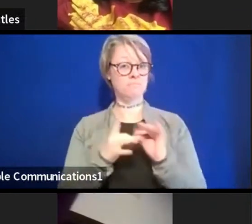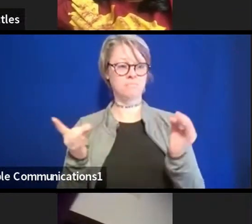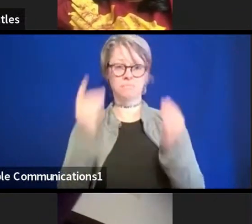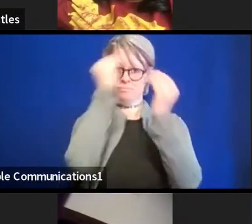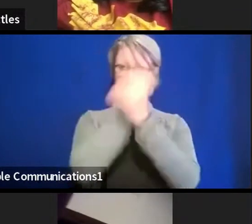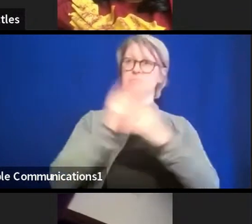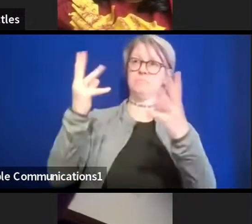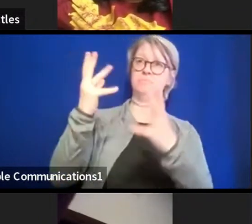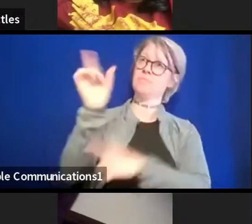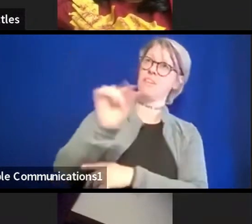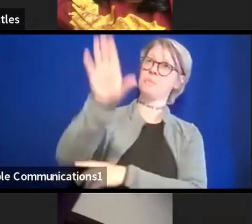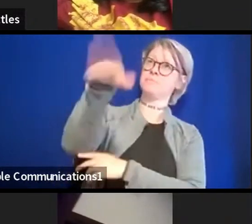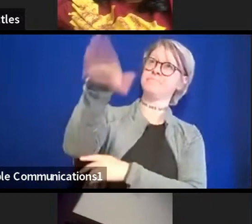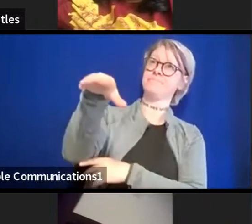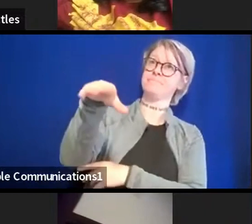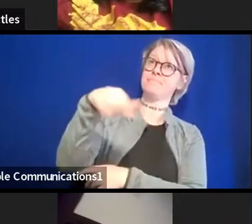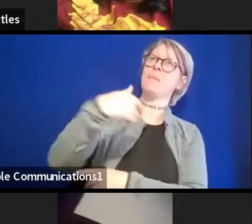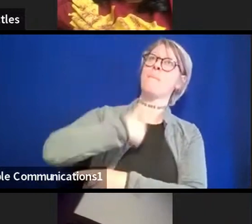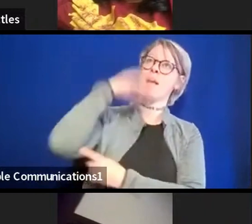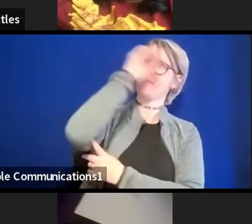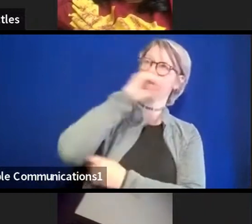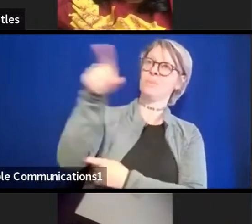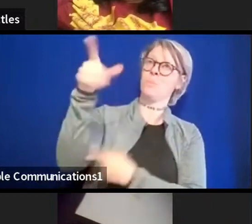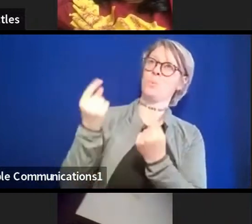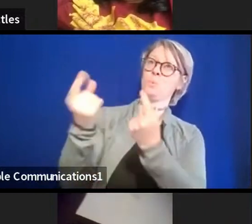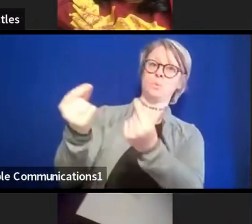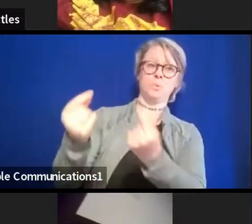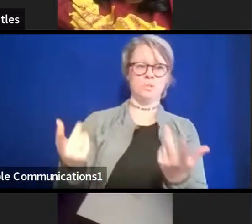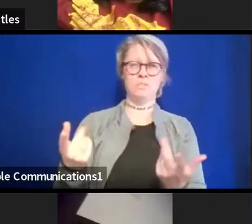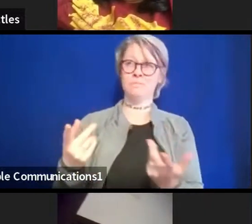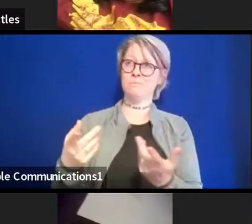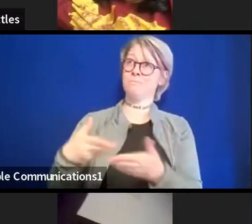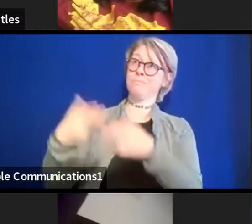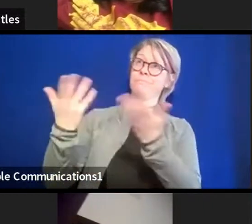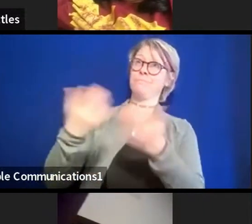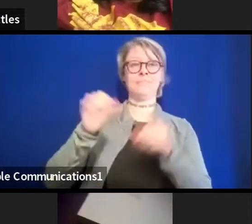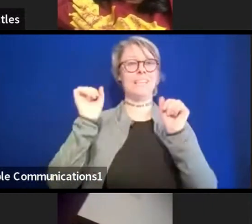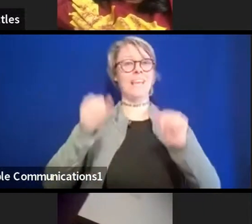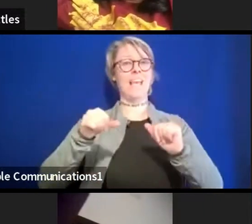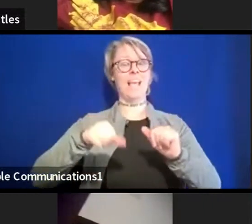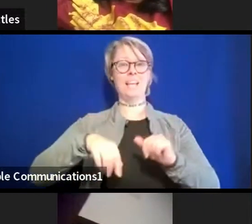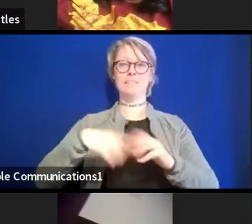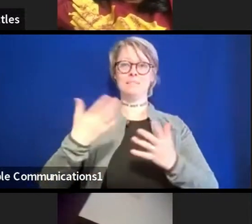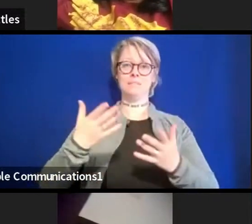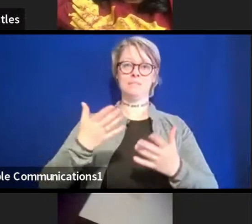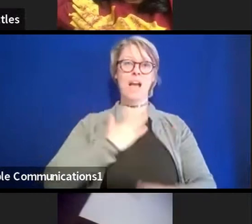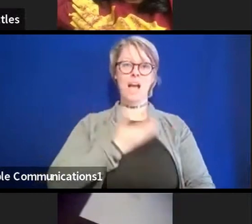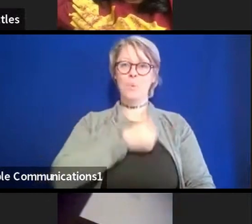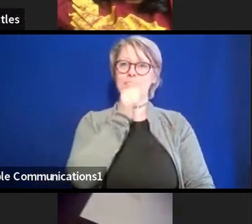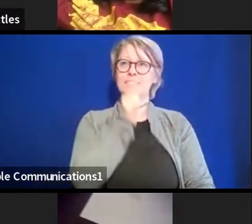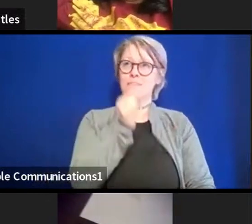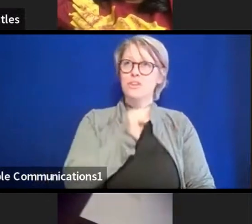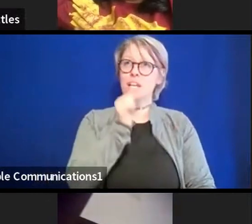could say something to the government about, you're letting us end our life with all the suffering that's being